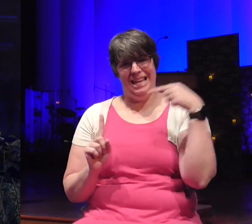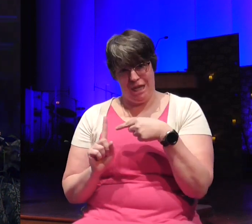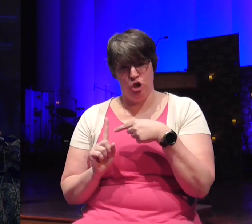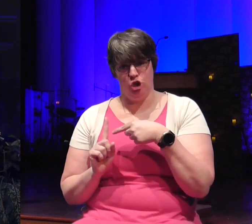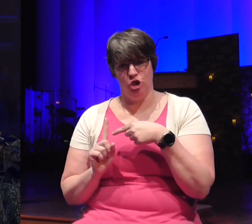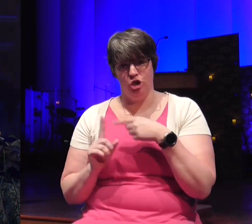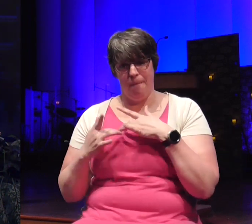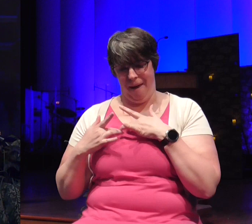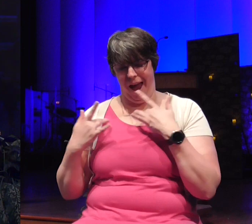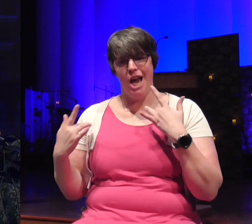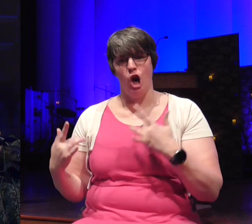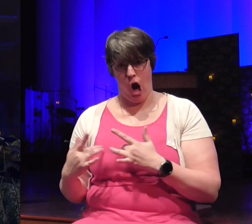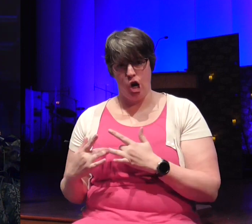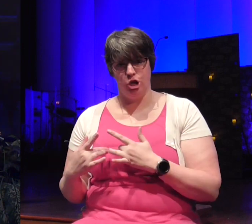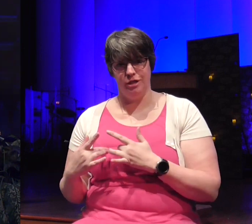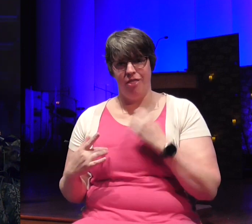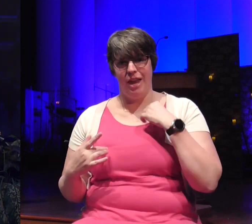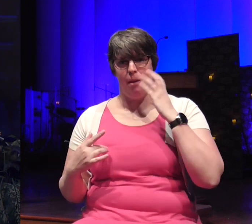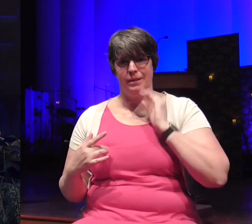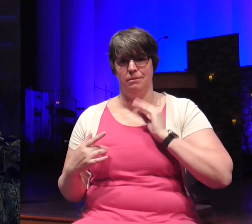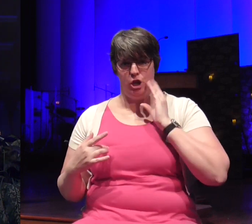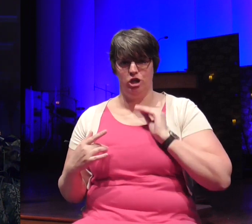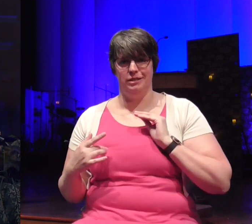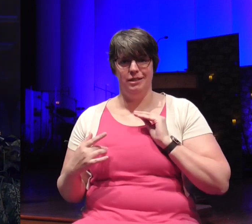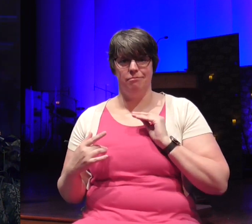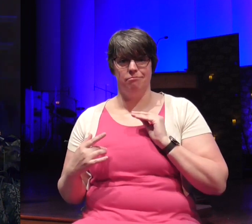this essence that I'm experiencing right now.